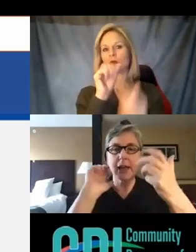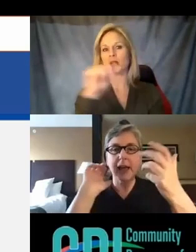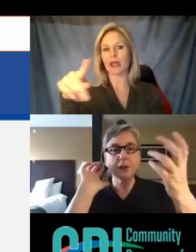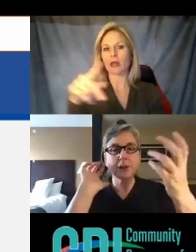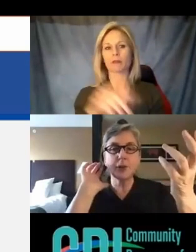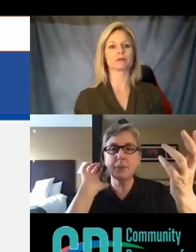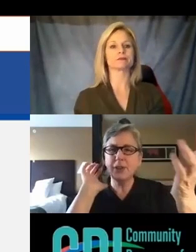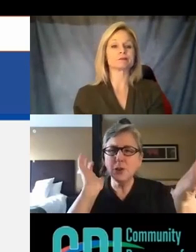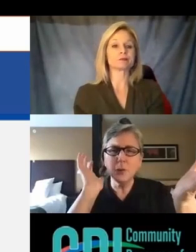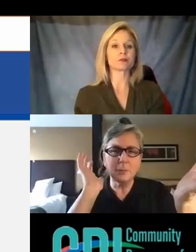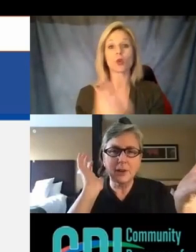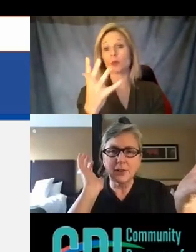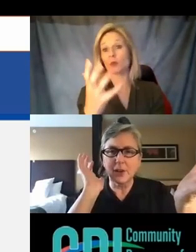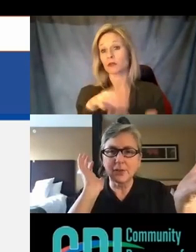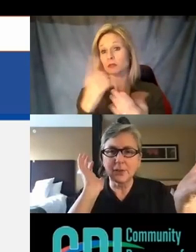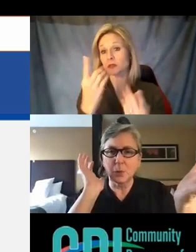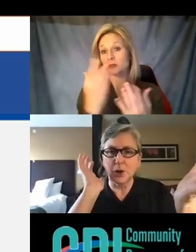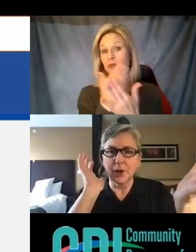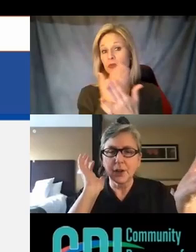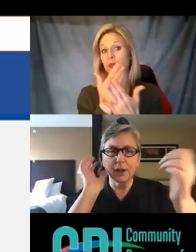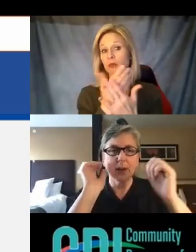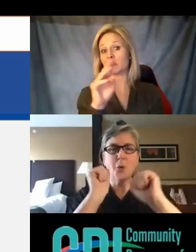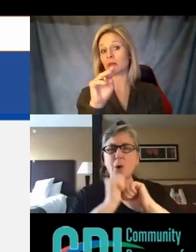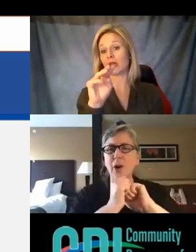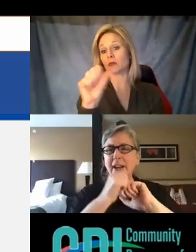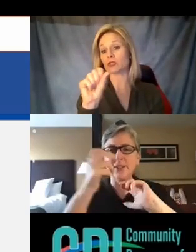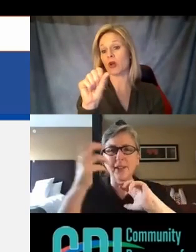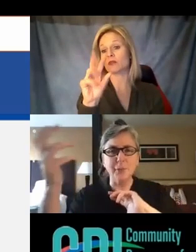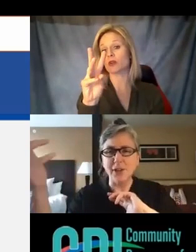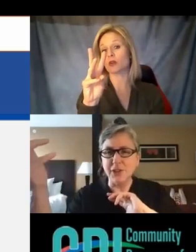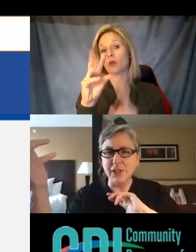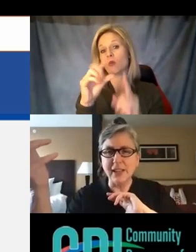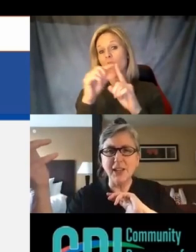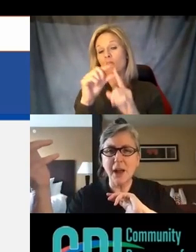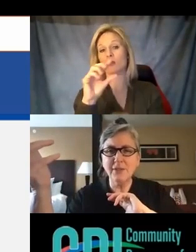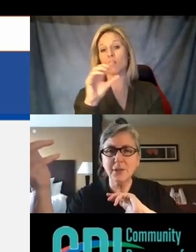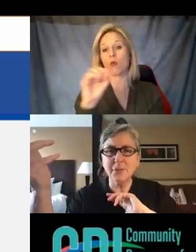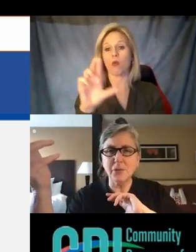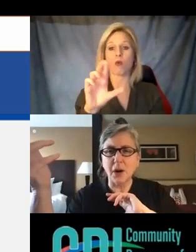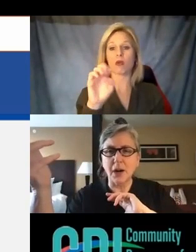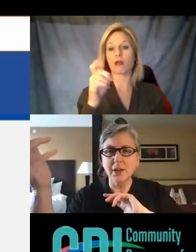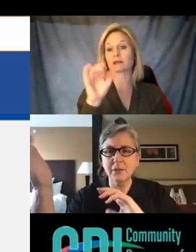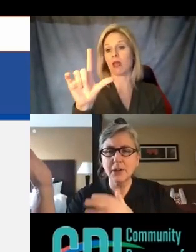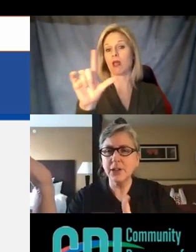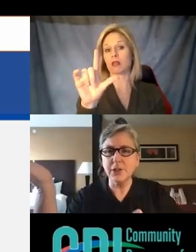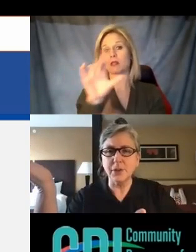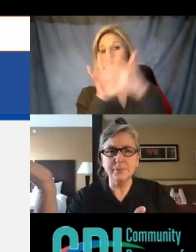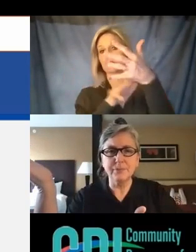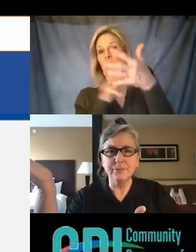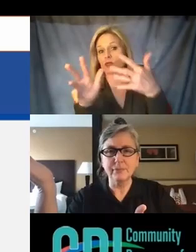learn how to do something new in Microsoft Word or an Excel spreadsheet that you haven't done before. What